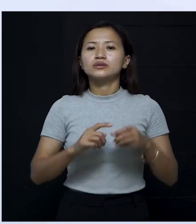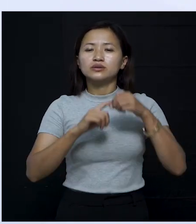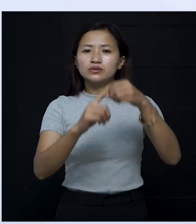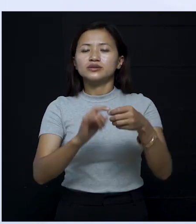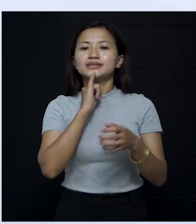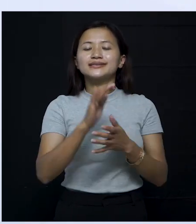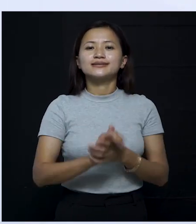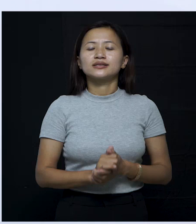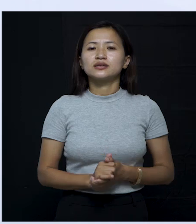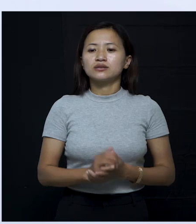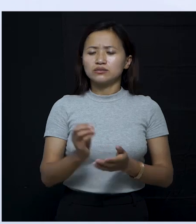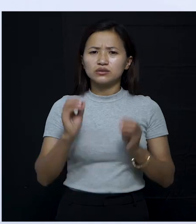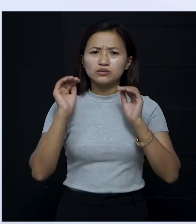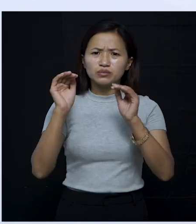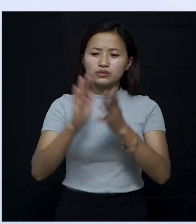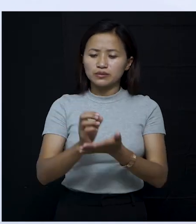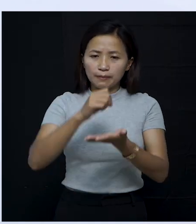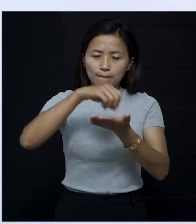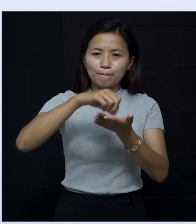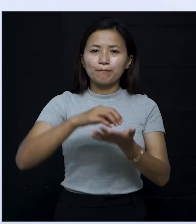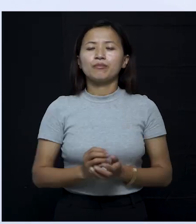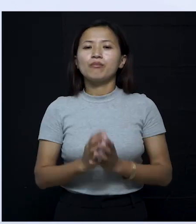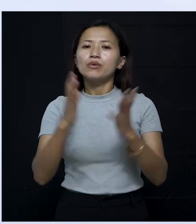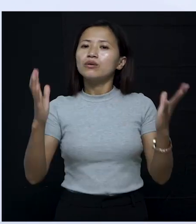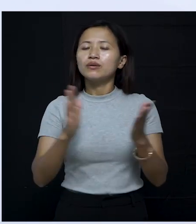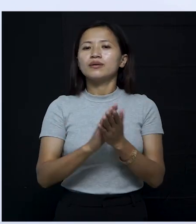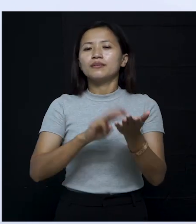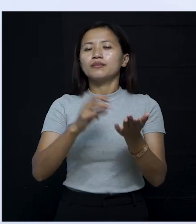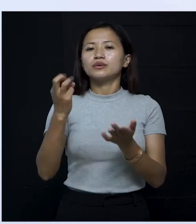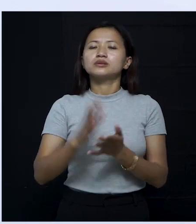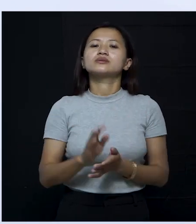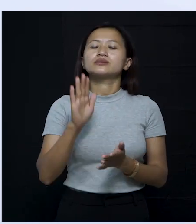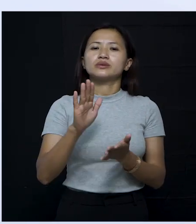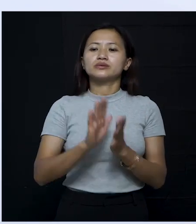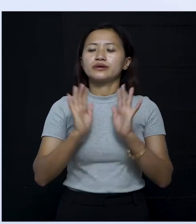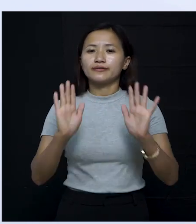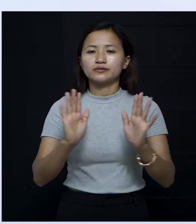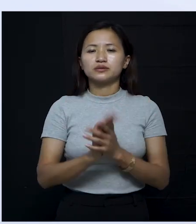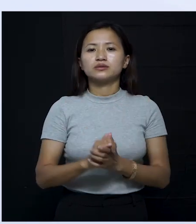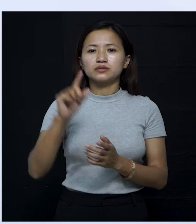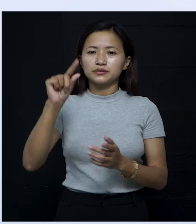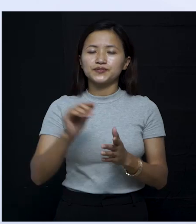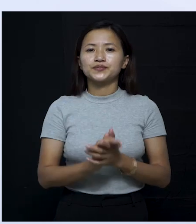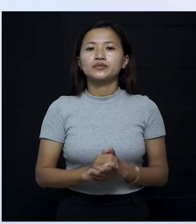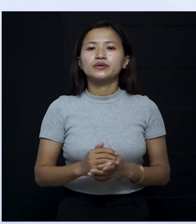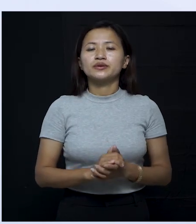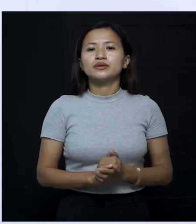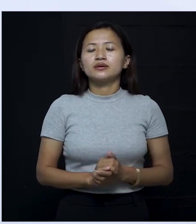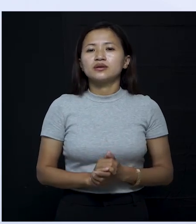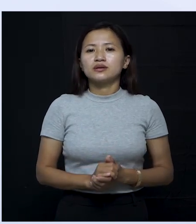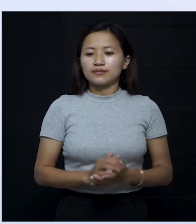is, okay? You are supposed to mention it. So if you want more marks, that is what you have to do, okay? So that is to do with the